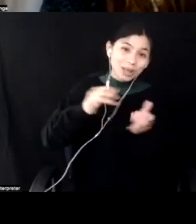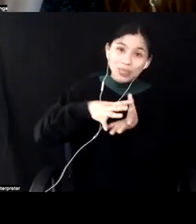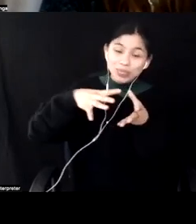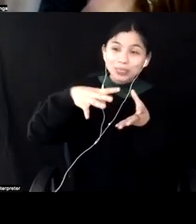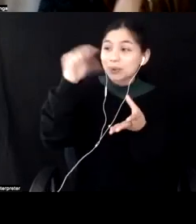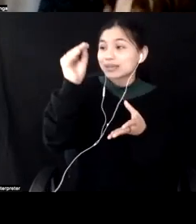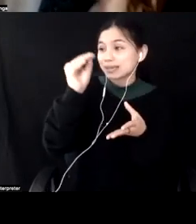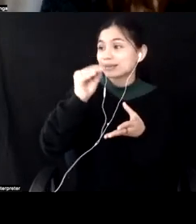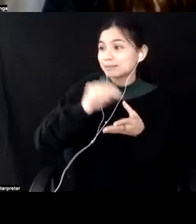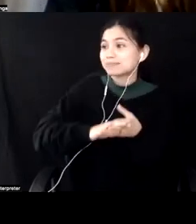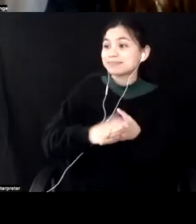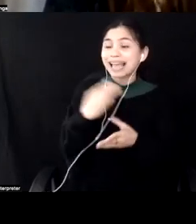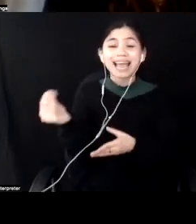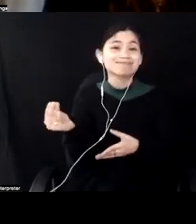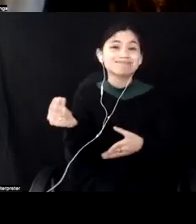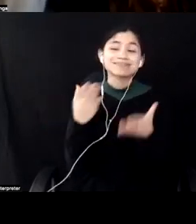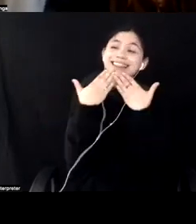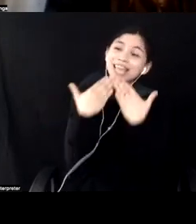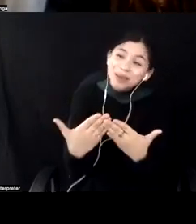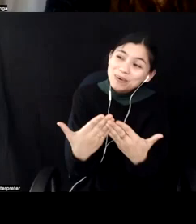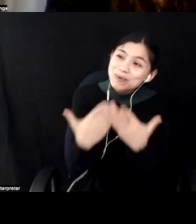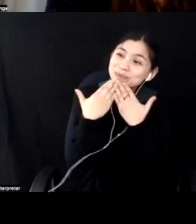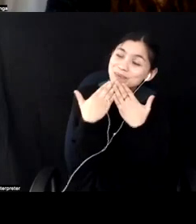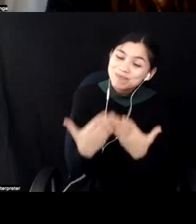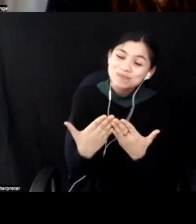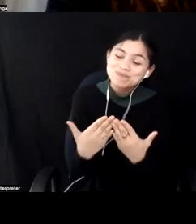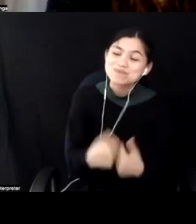And thank you.